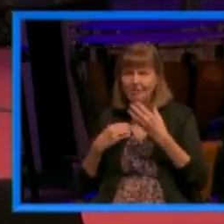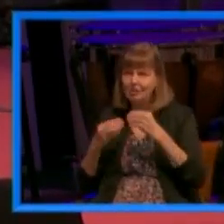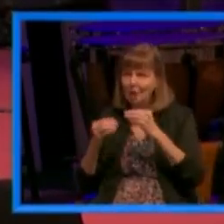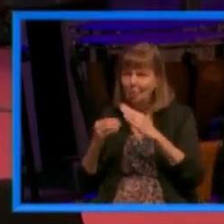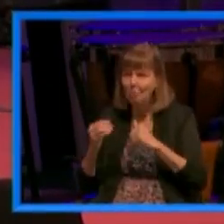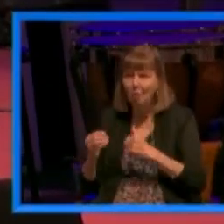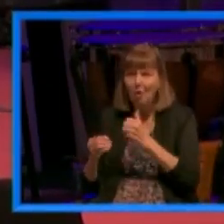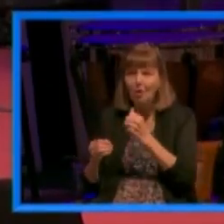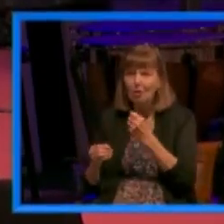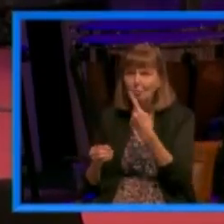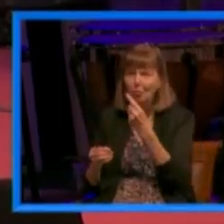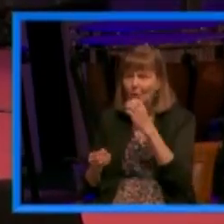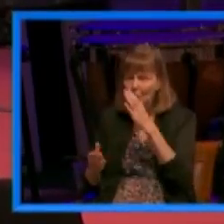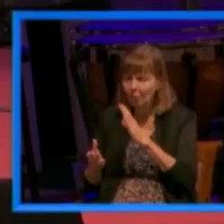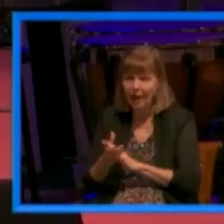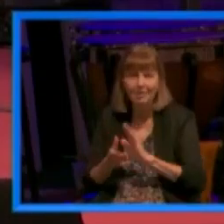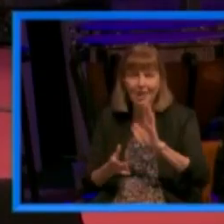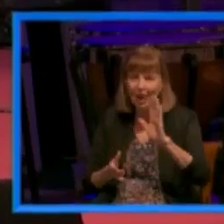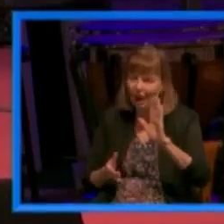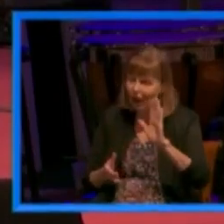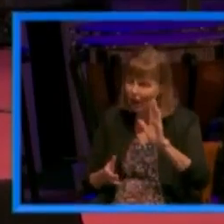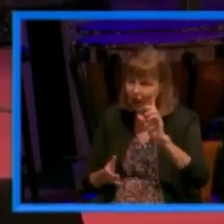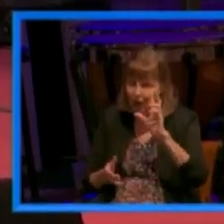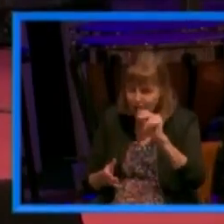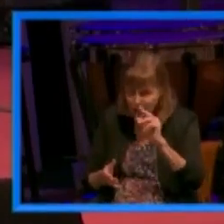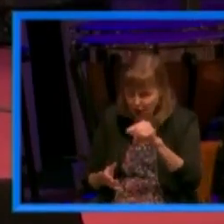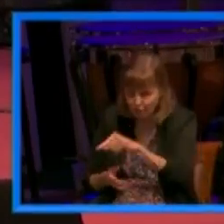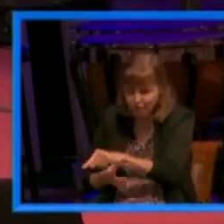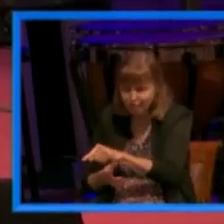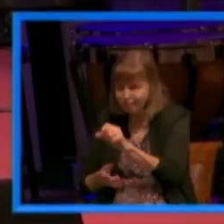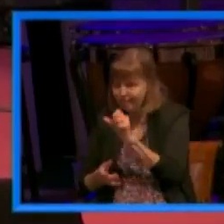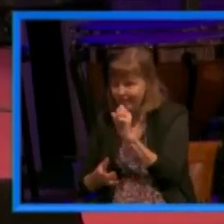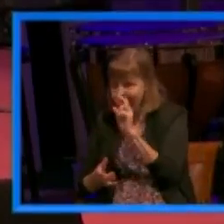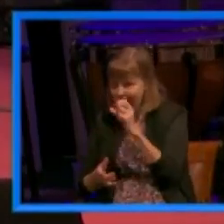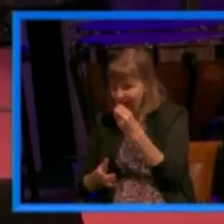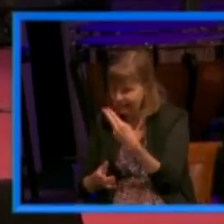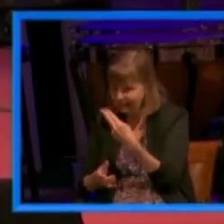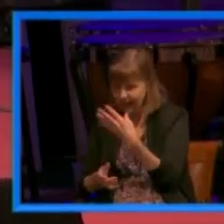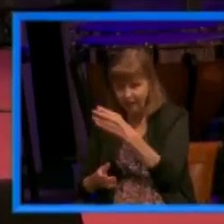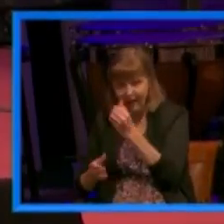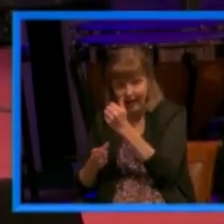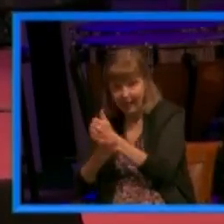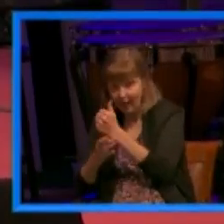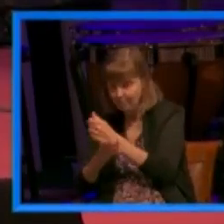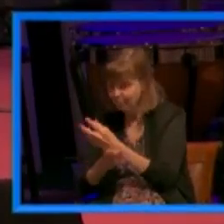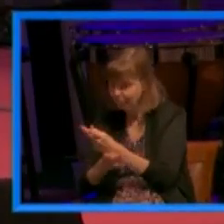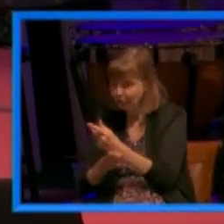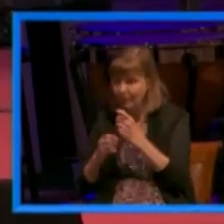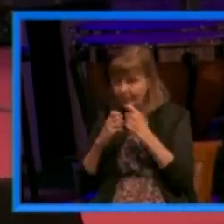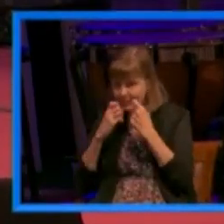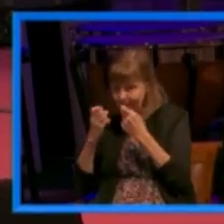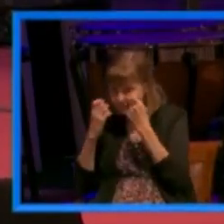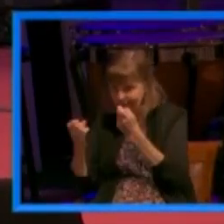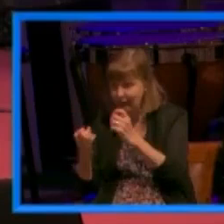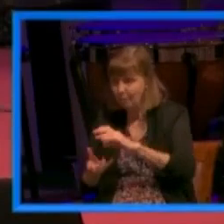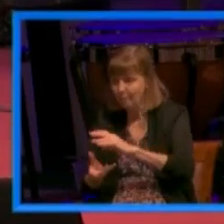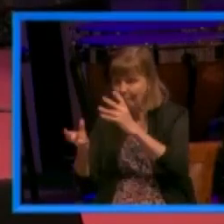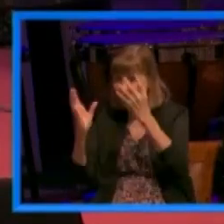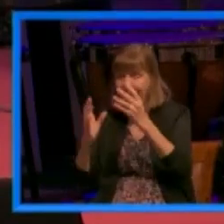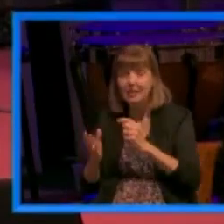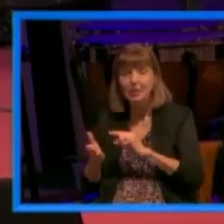Abraham are sinning. They're in a mess. And notice what happens. Notice what happens in their sin. Look at verses 2 through